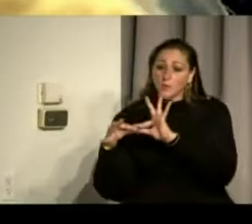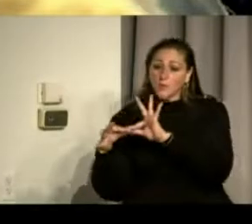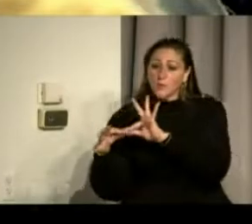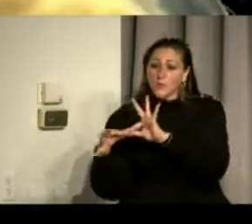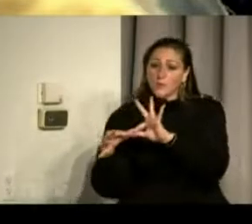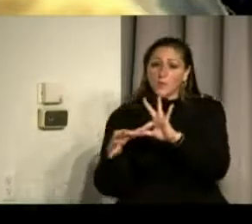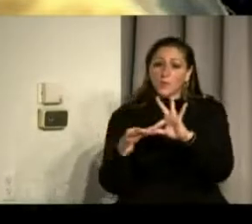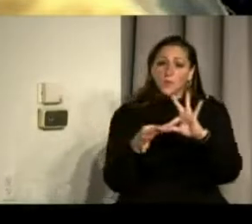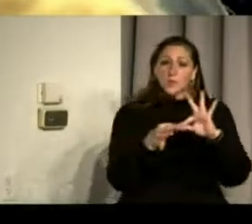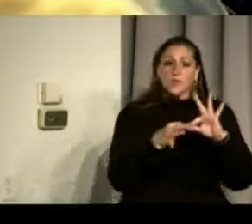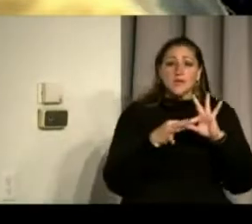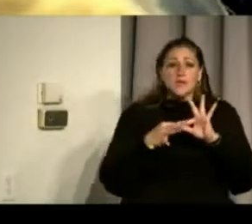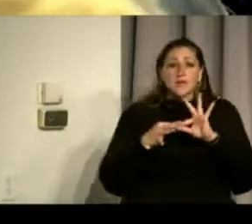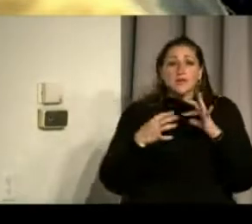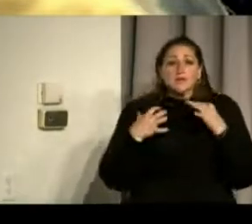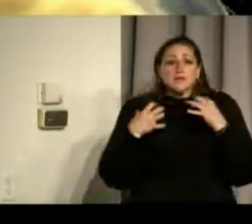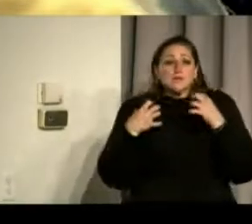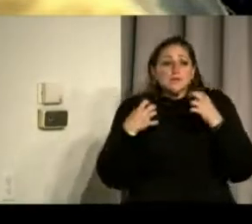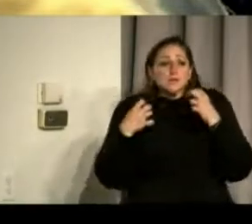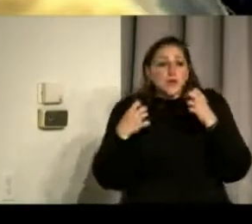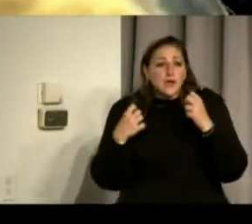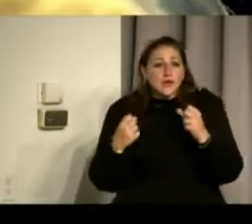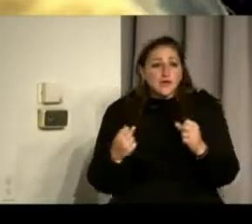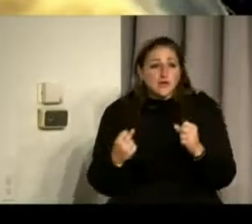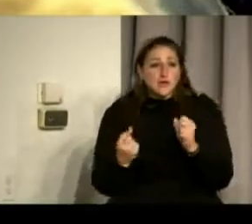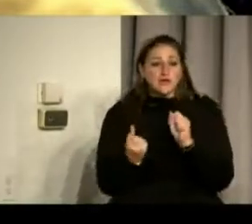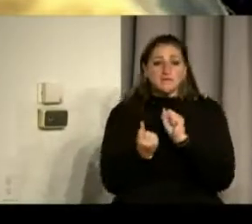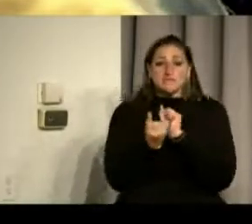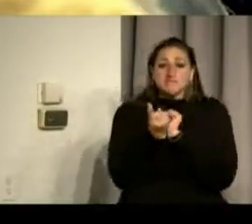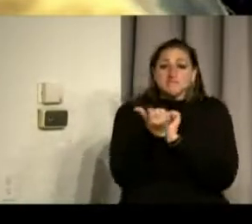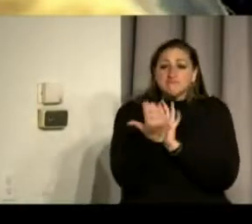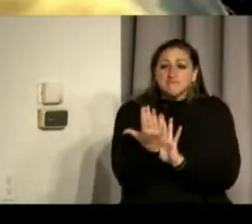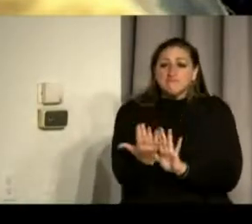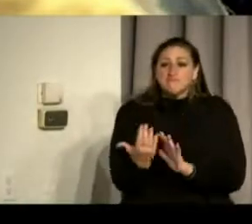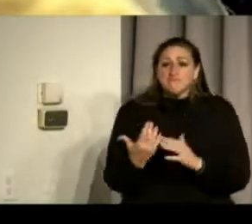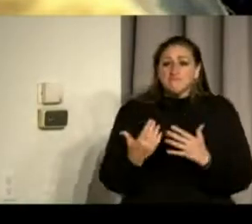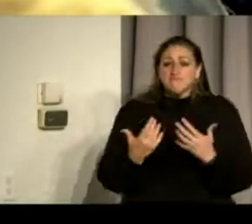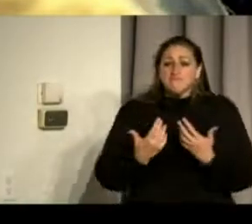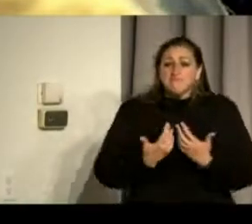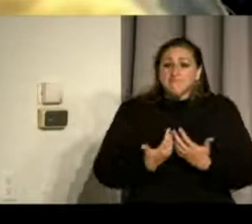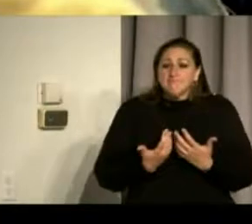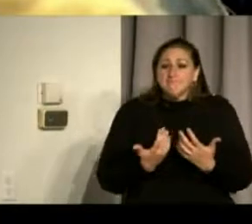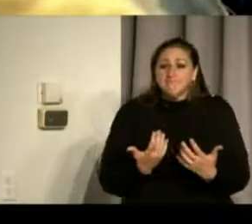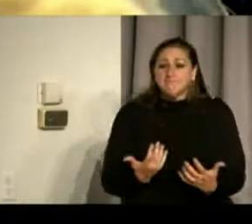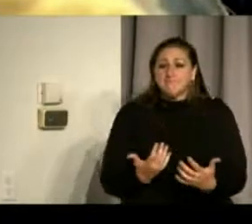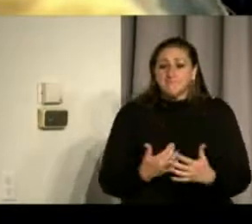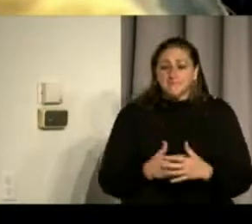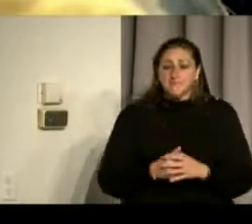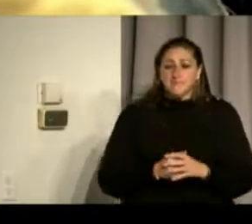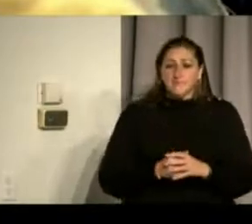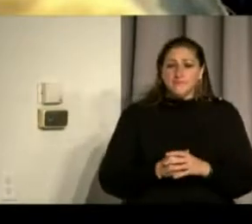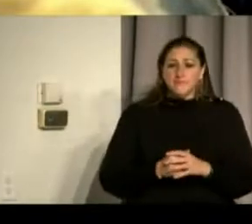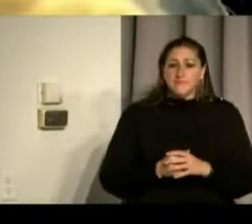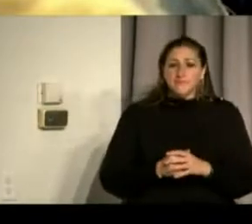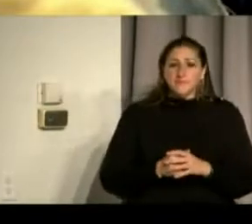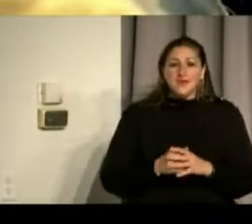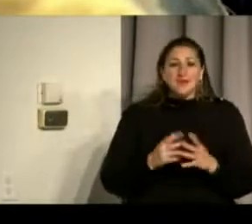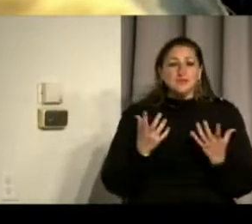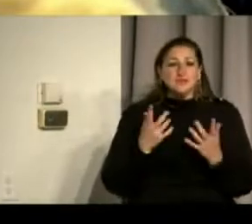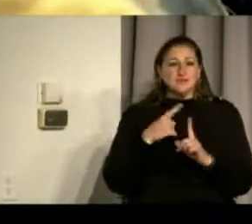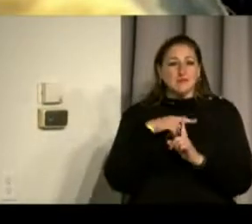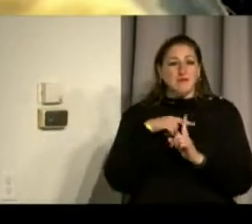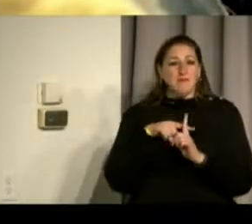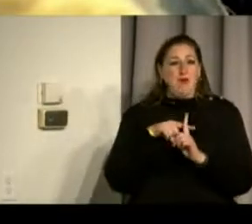Strength, courage, face the future. You know, let's do something good,